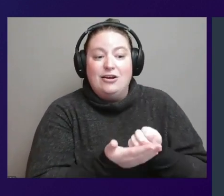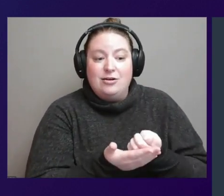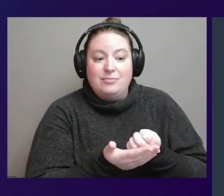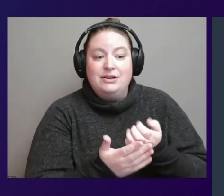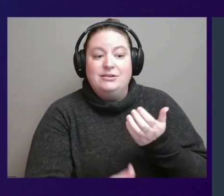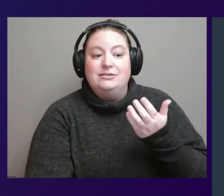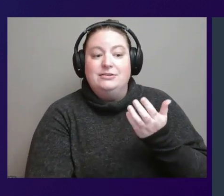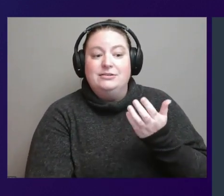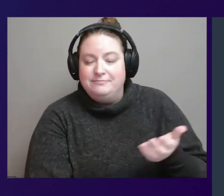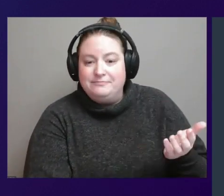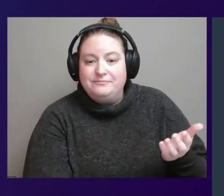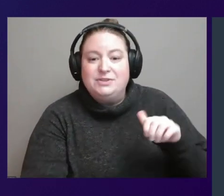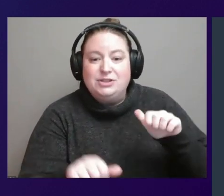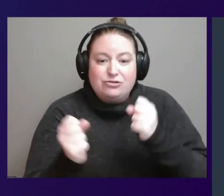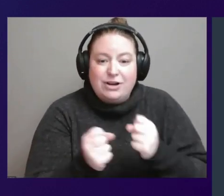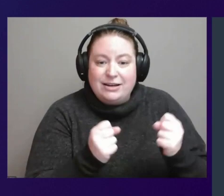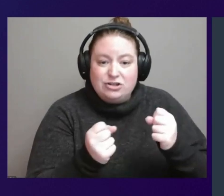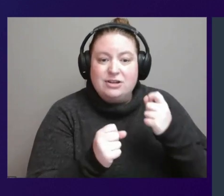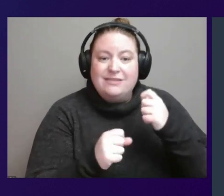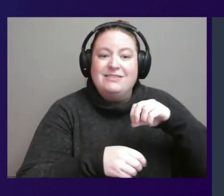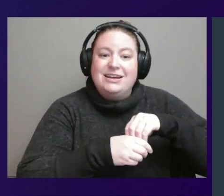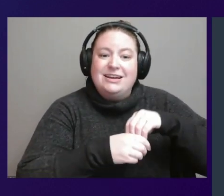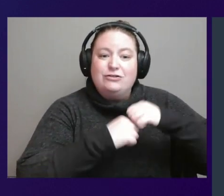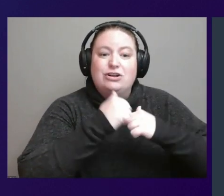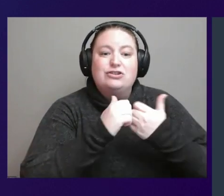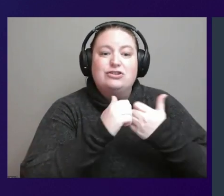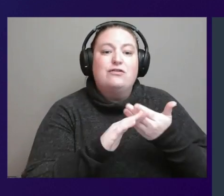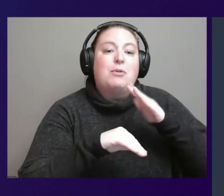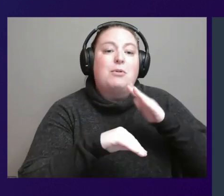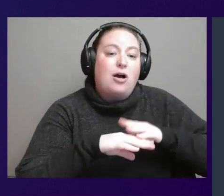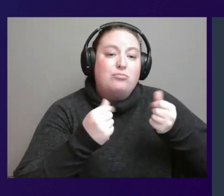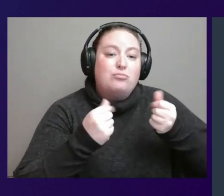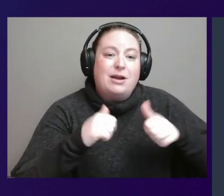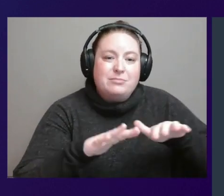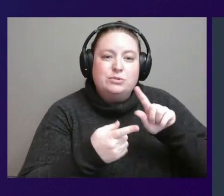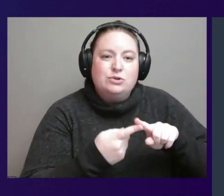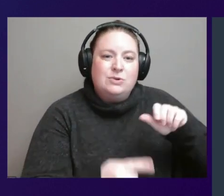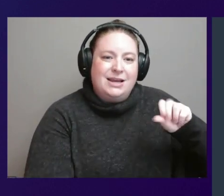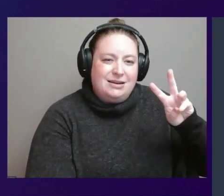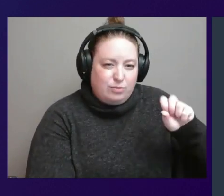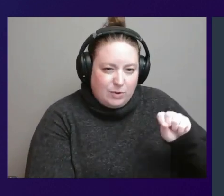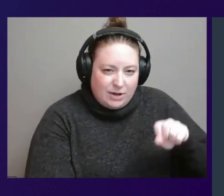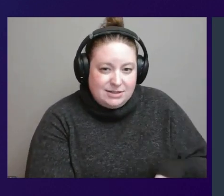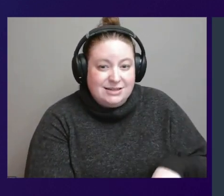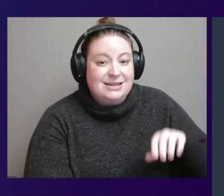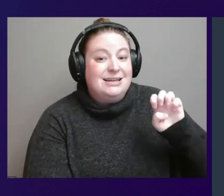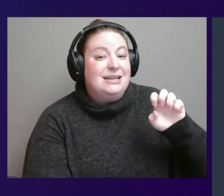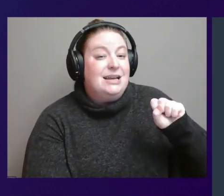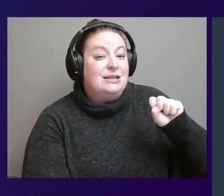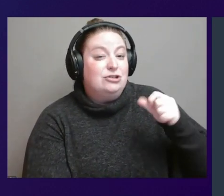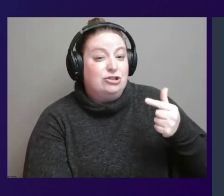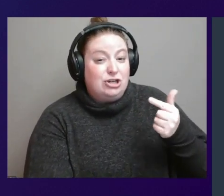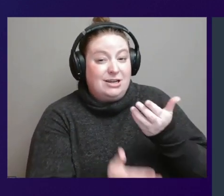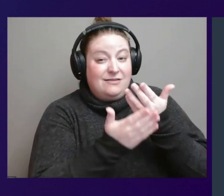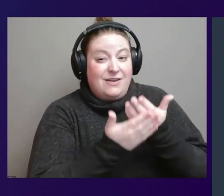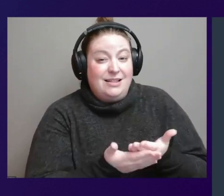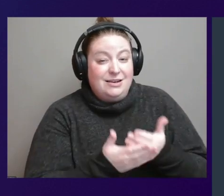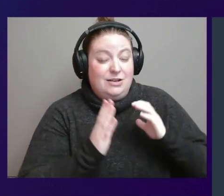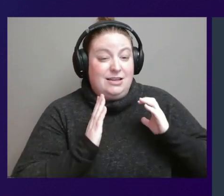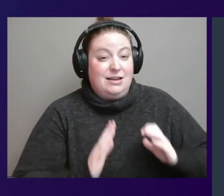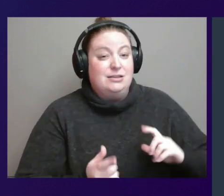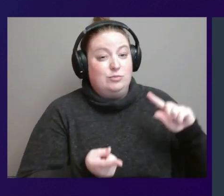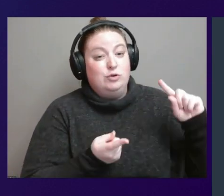infrastructure from on-premises data centers to AWS. You know, in this study, ESG validated that customers can lower their